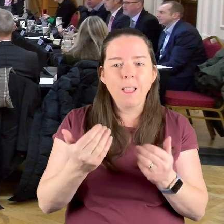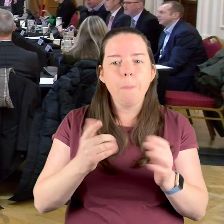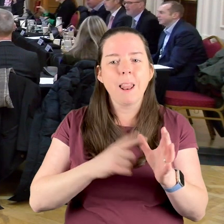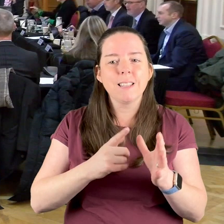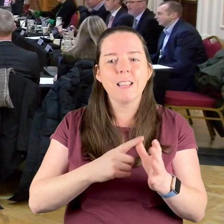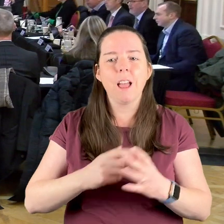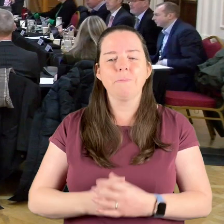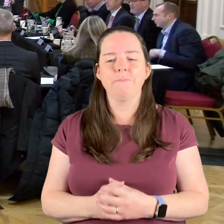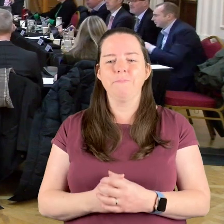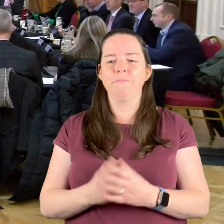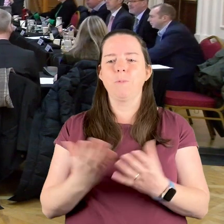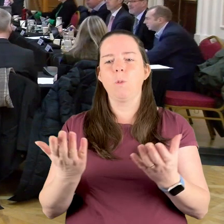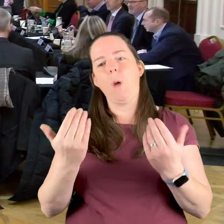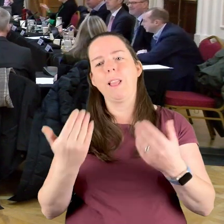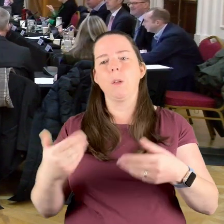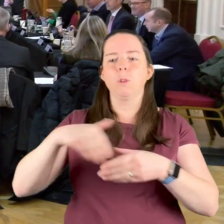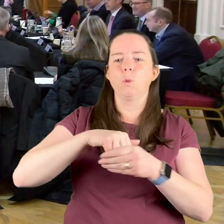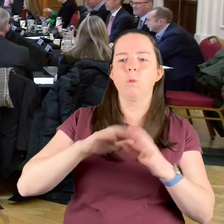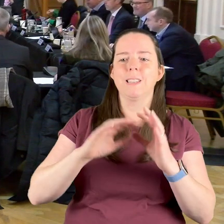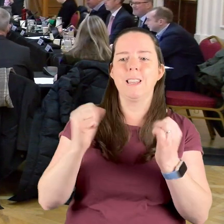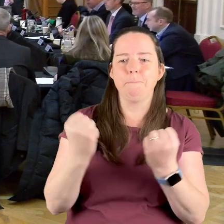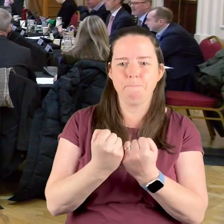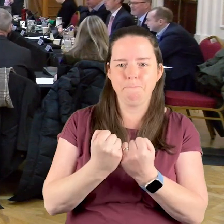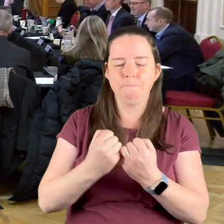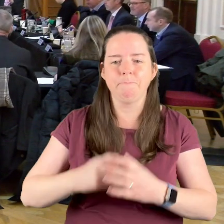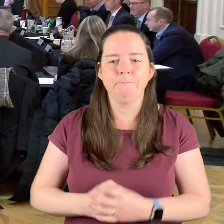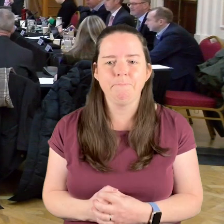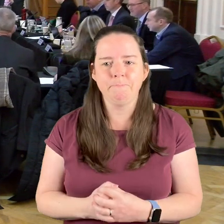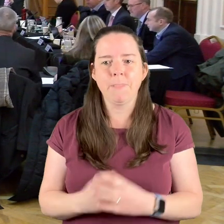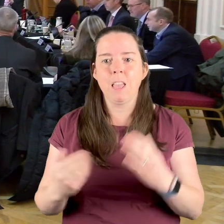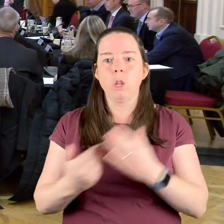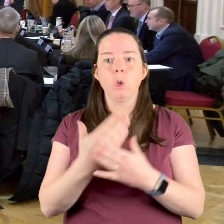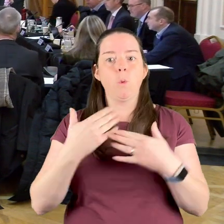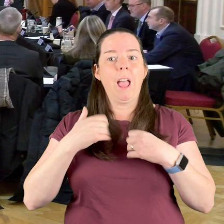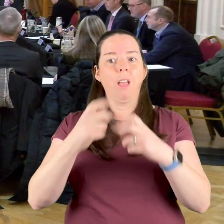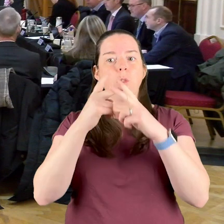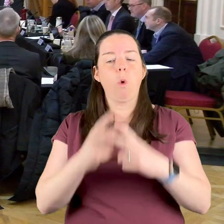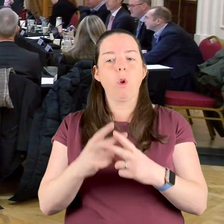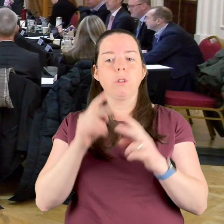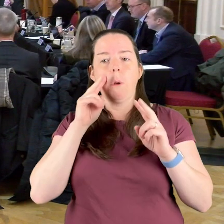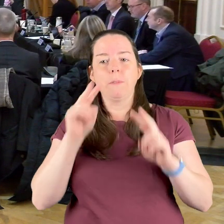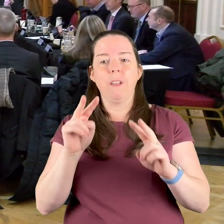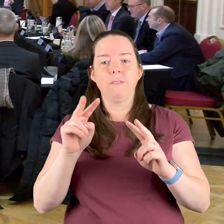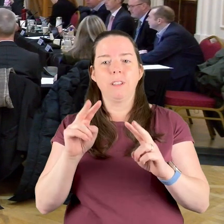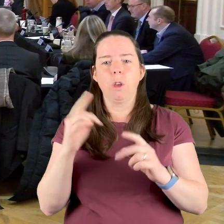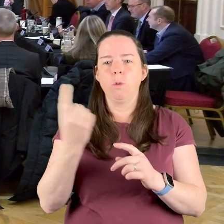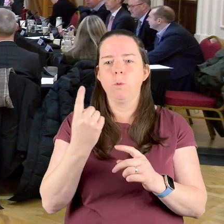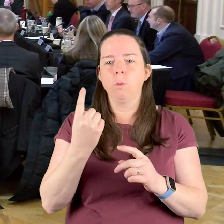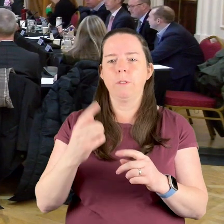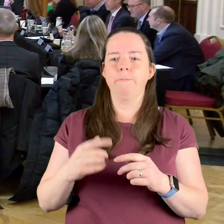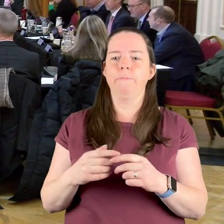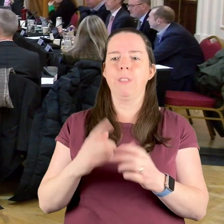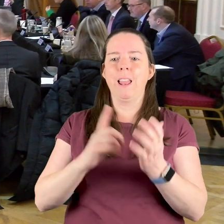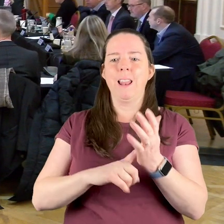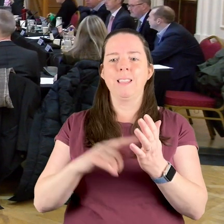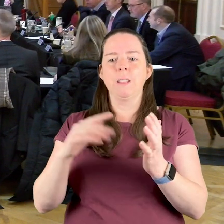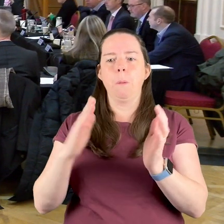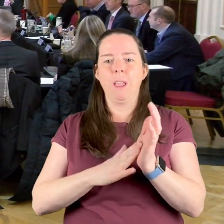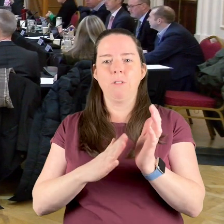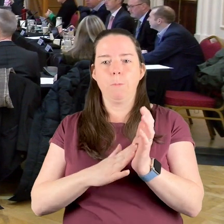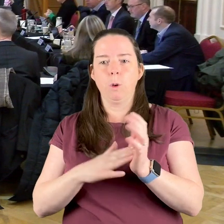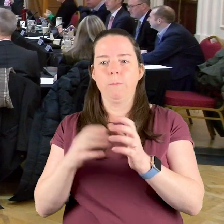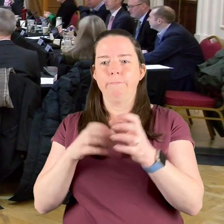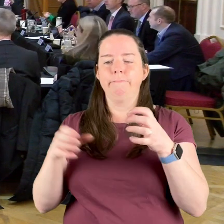Vilches. Welcome, Alyssa. Again, welcome to the team. Our new Health Watch observer, who has taken on the role from Liz